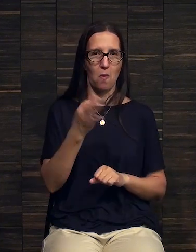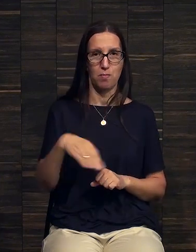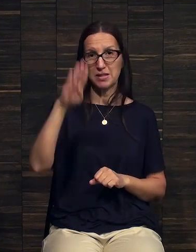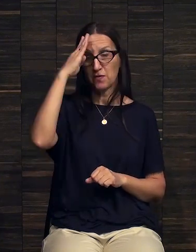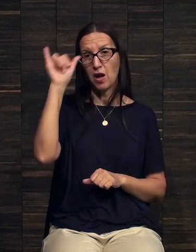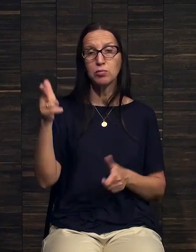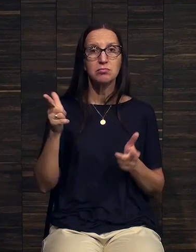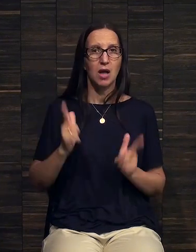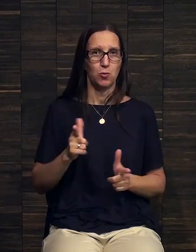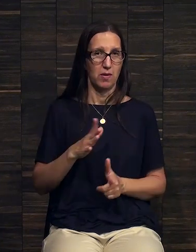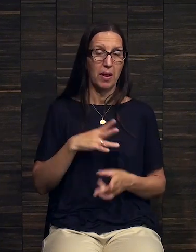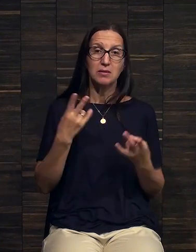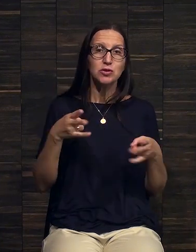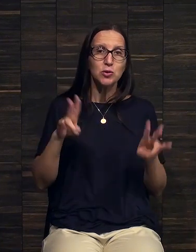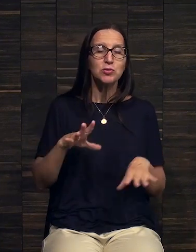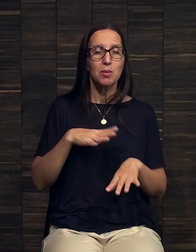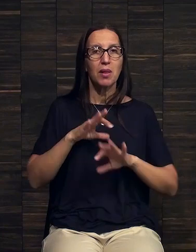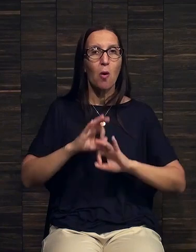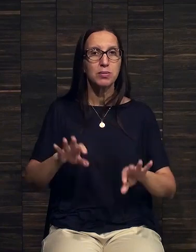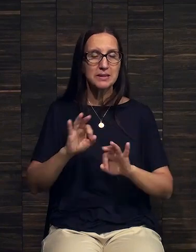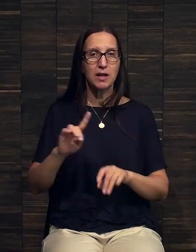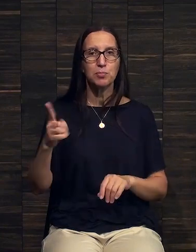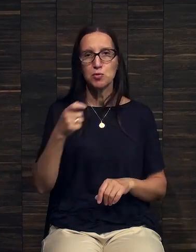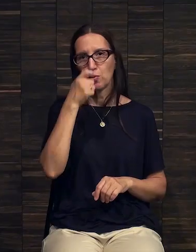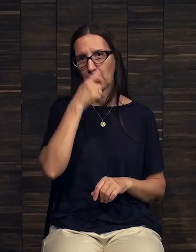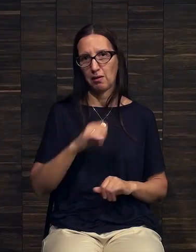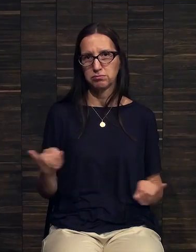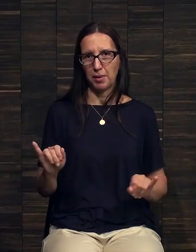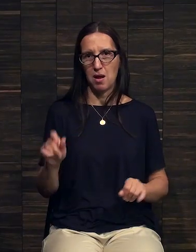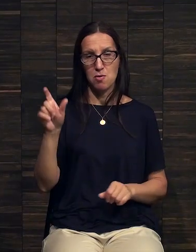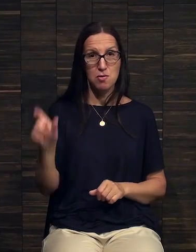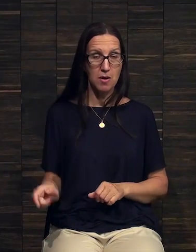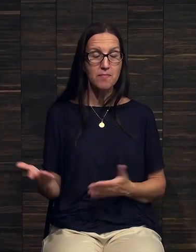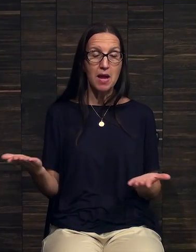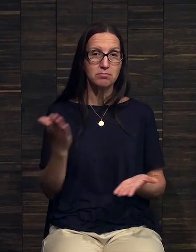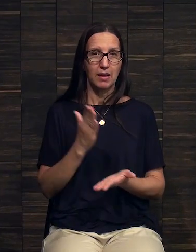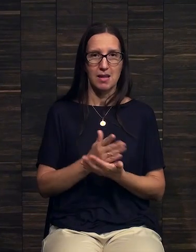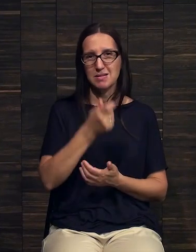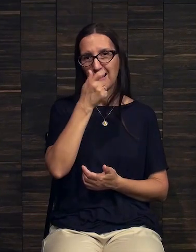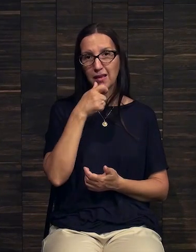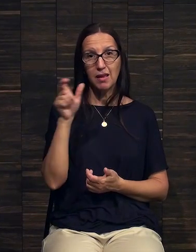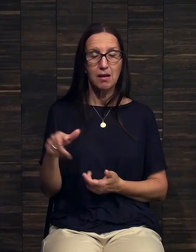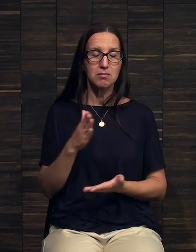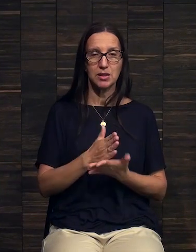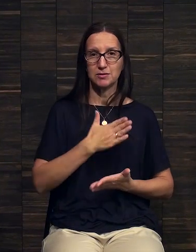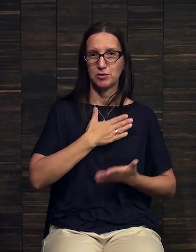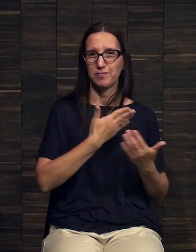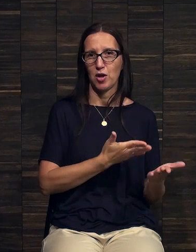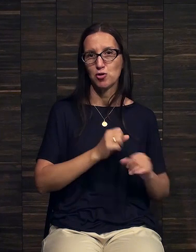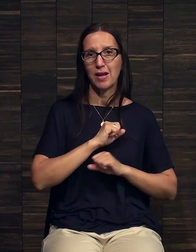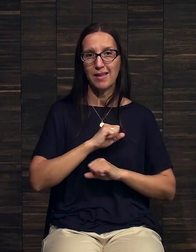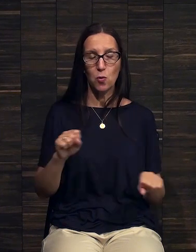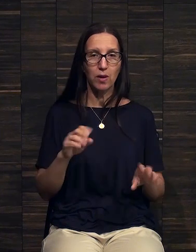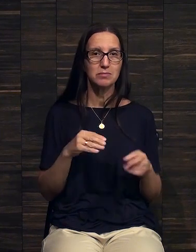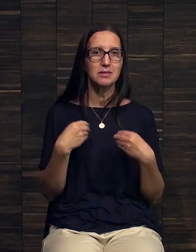bright enemy image. They had something ready-made out of the box. They don't have to explain why Hitler is bad. This is